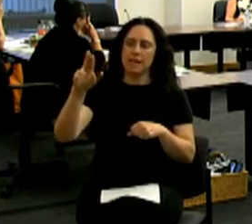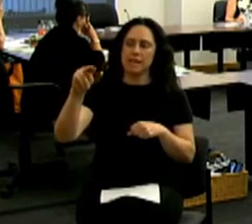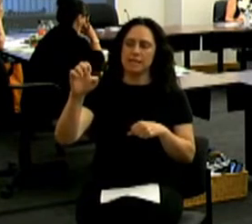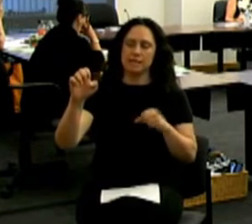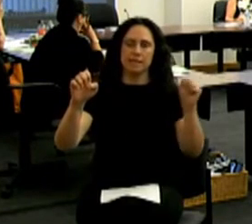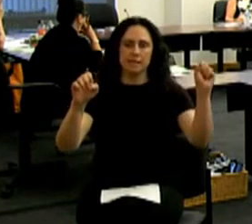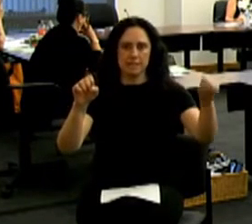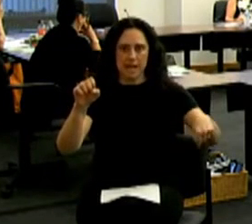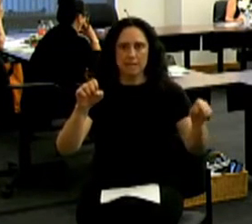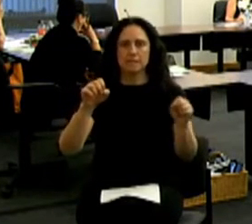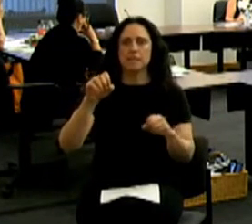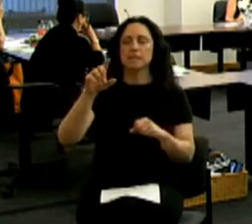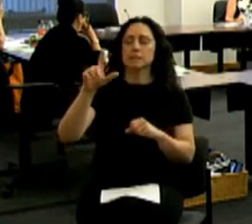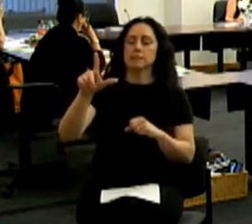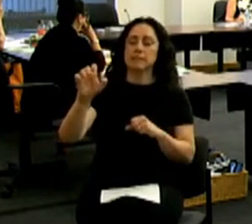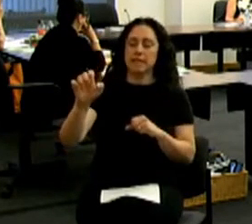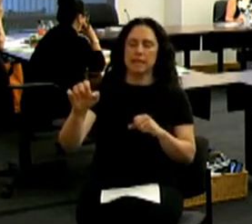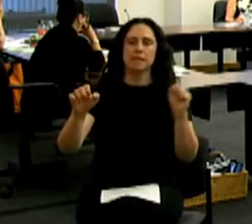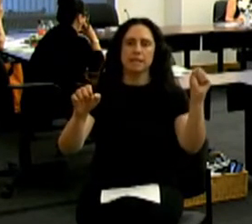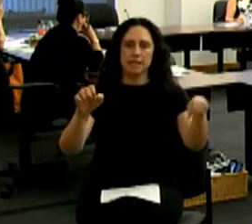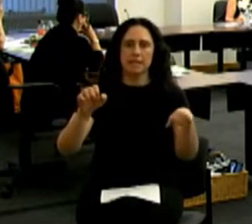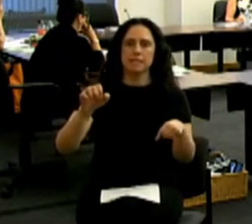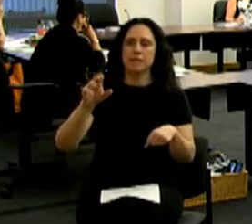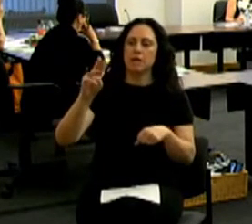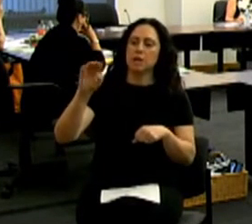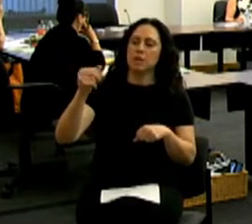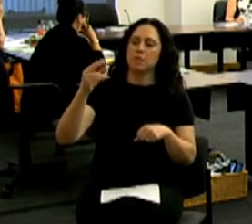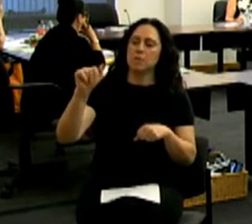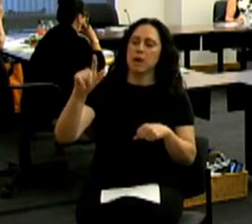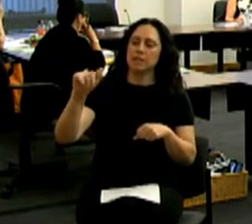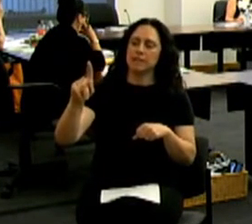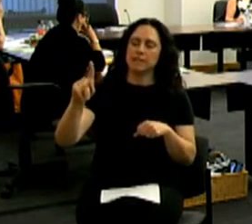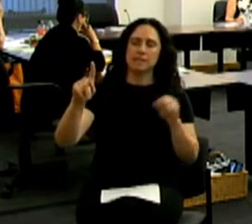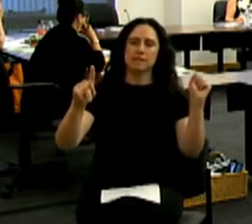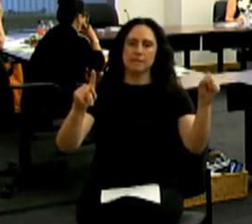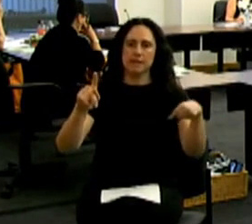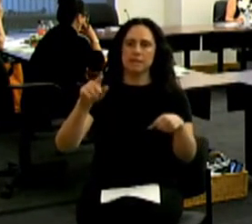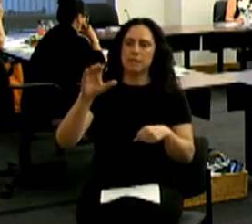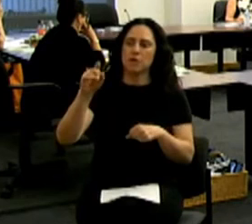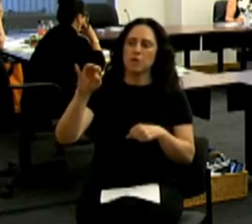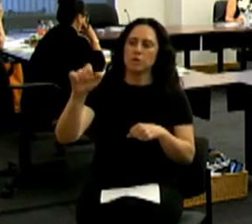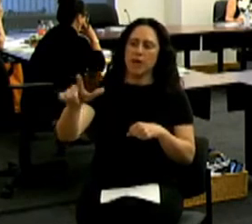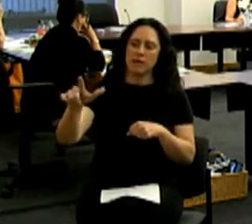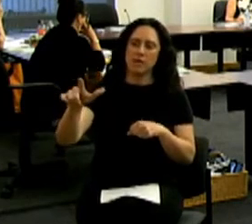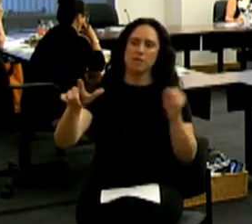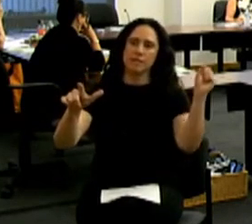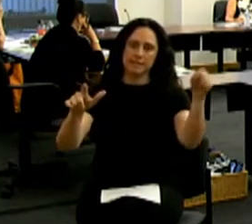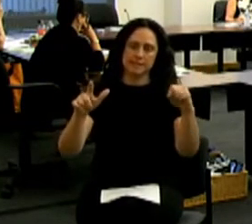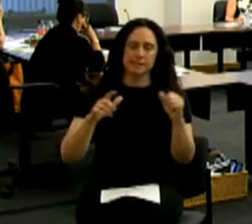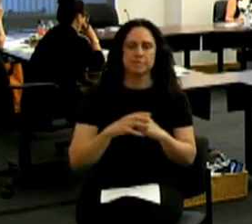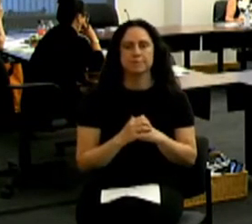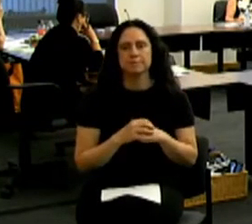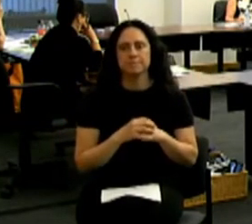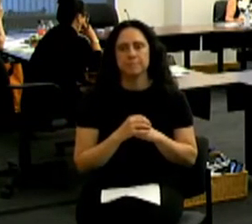Yes. Trustee Lee? Trustee Mahalik? And Trustee O'Connell.